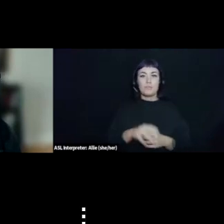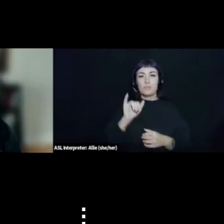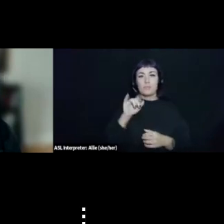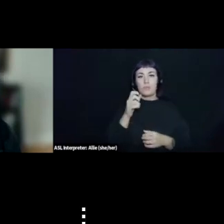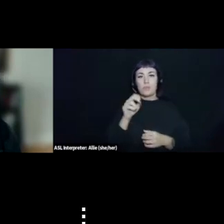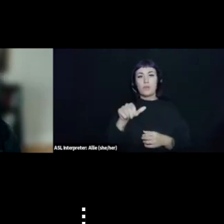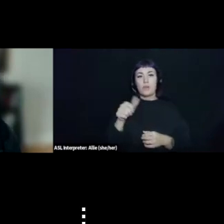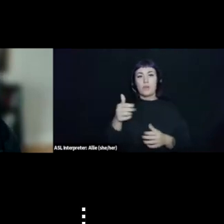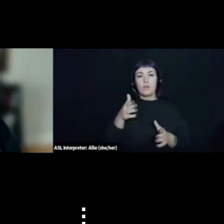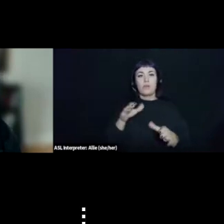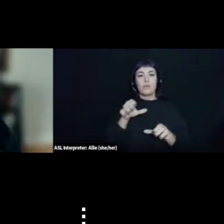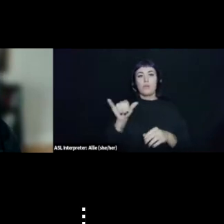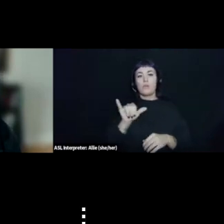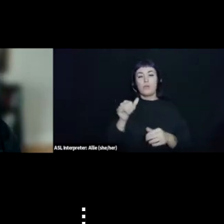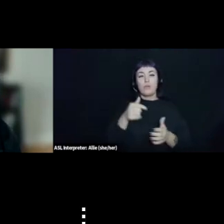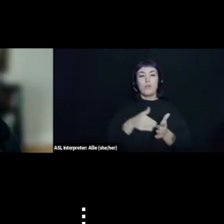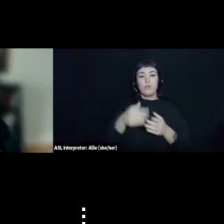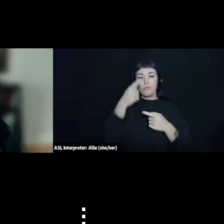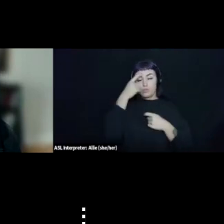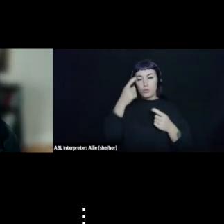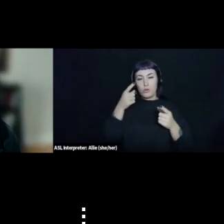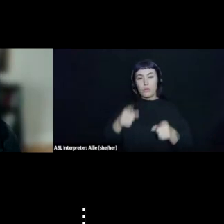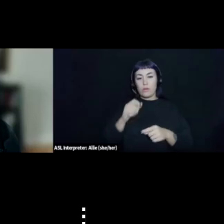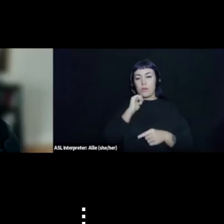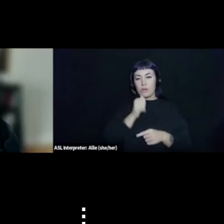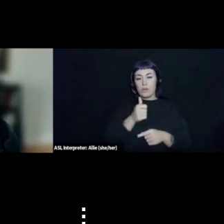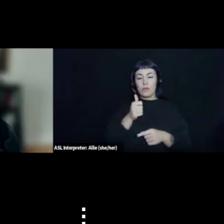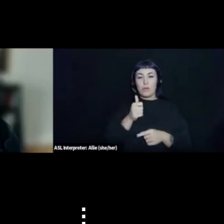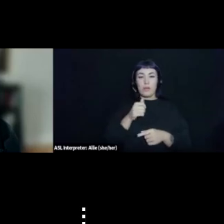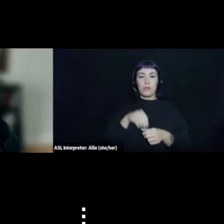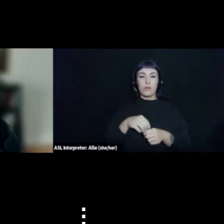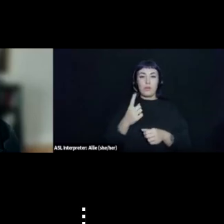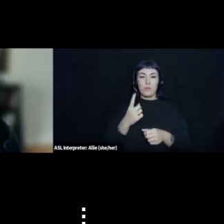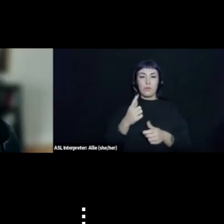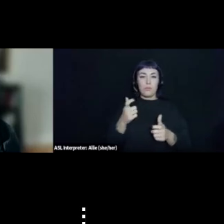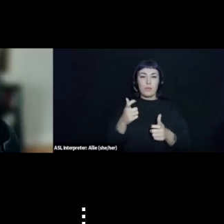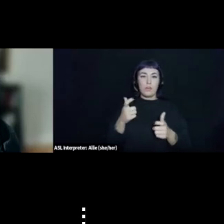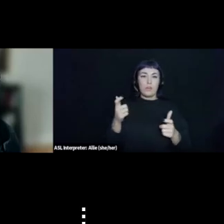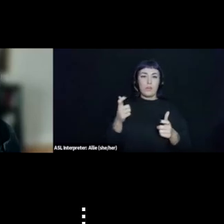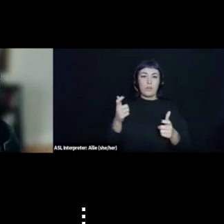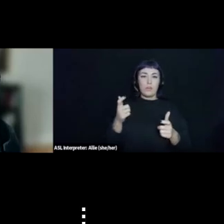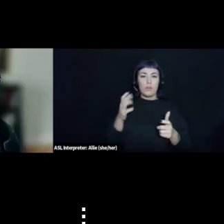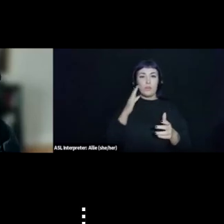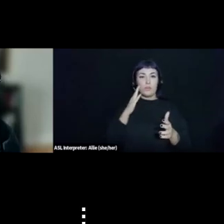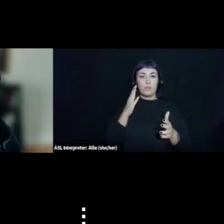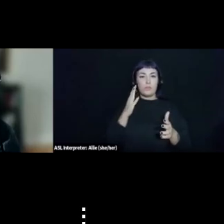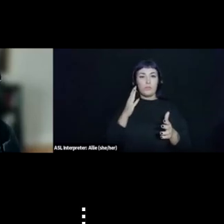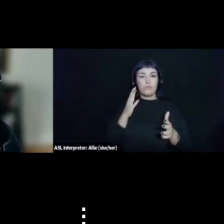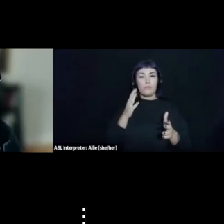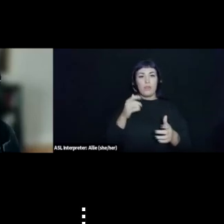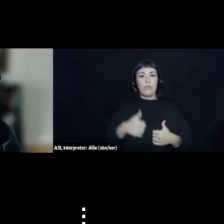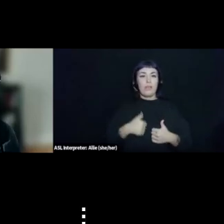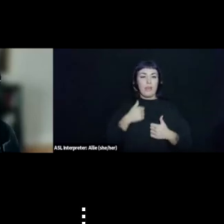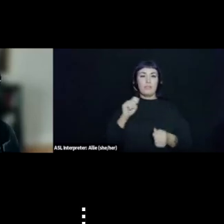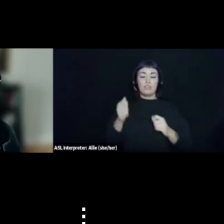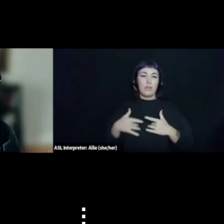that as well, I would say a lot of the time trauma happens not necessarily in one big, huge, life-changing event. It can happen in